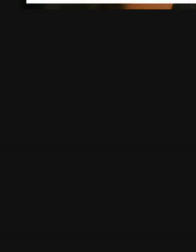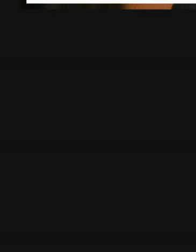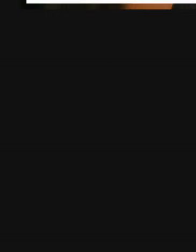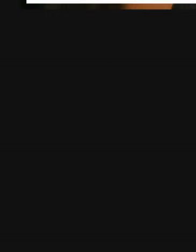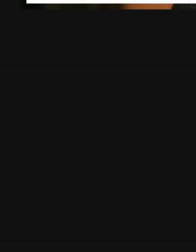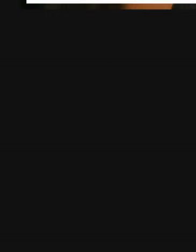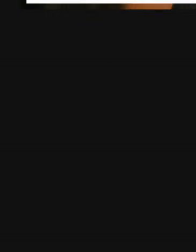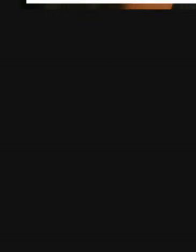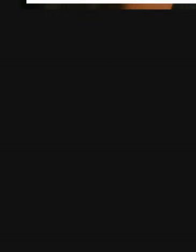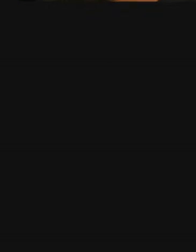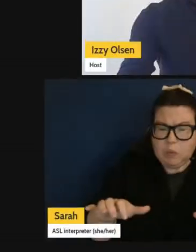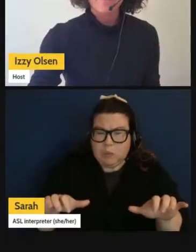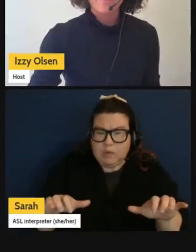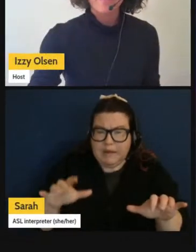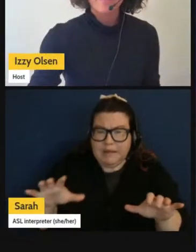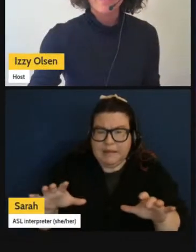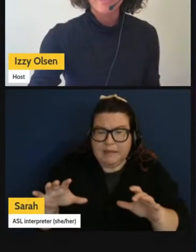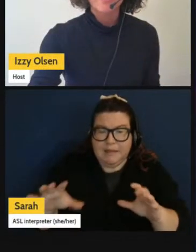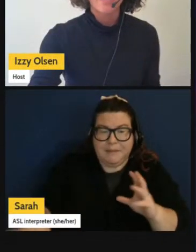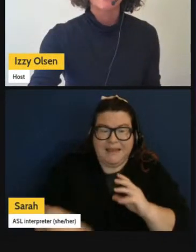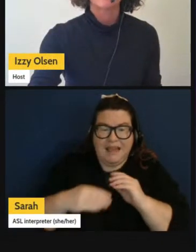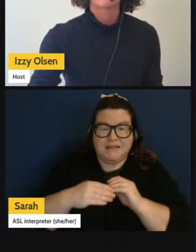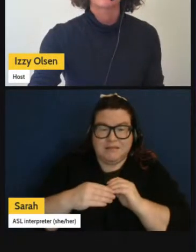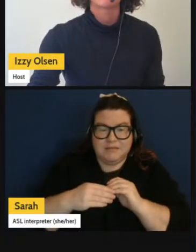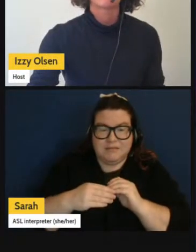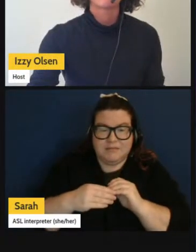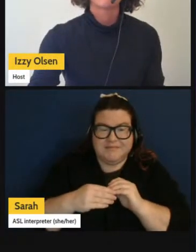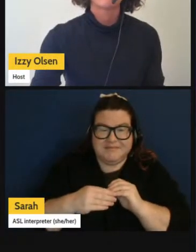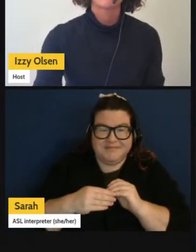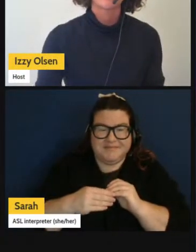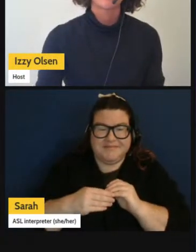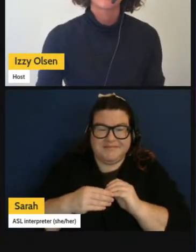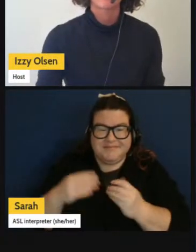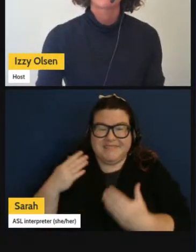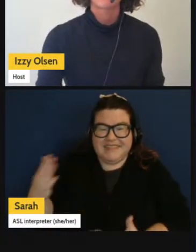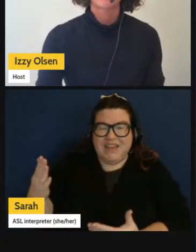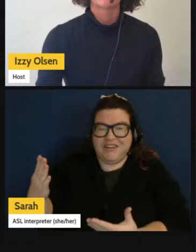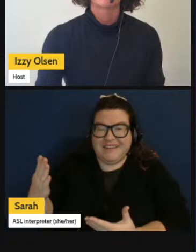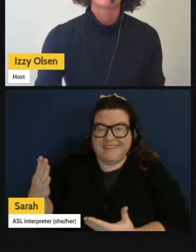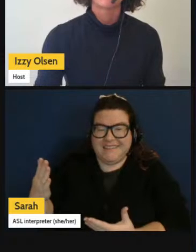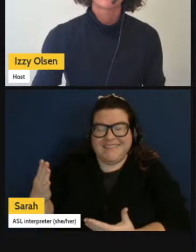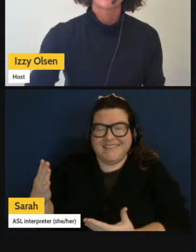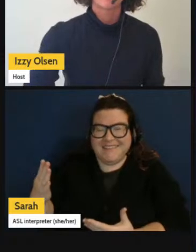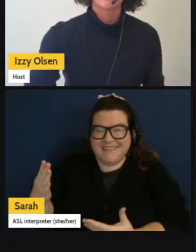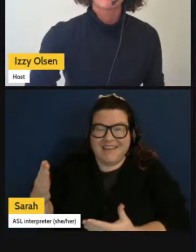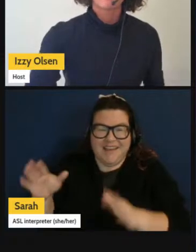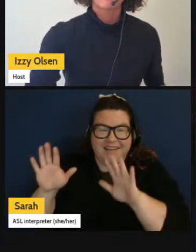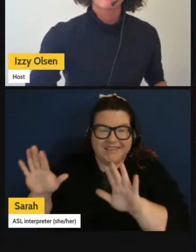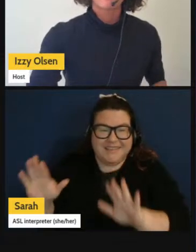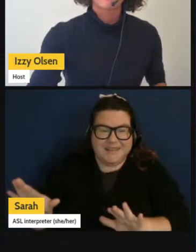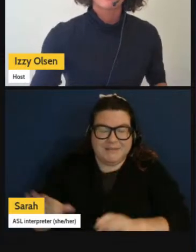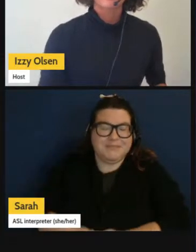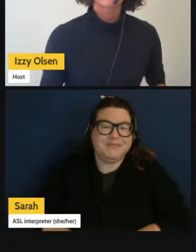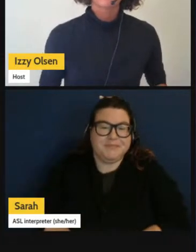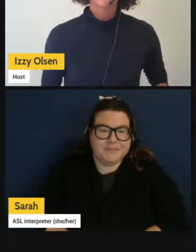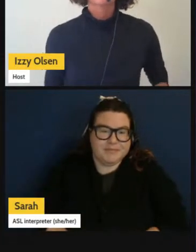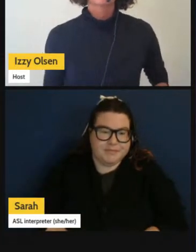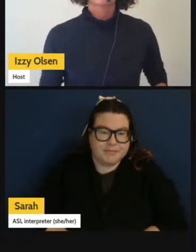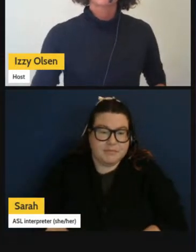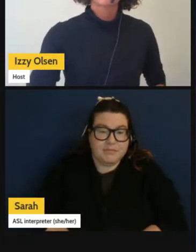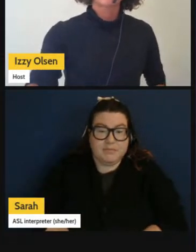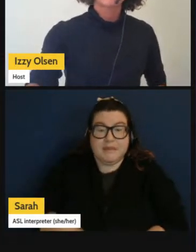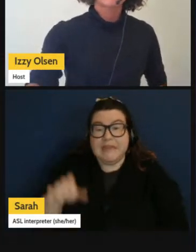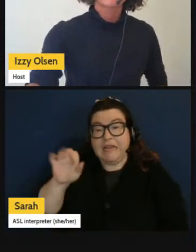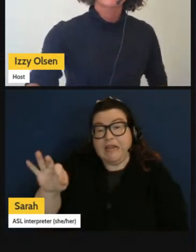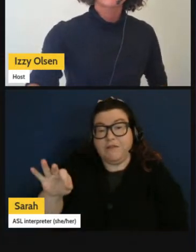do? Let me, yes, there we go. There it is. Awesome. All righty. So if you are